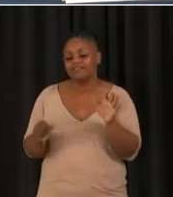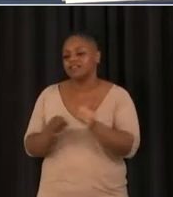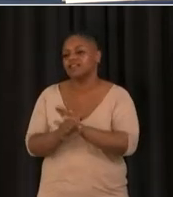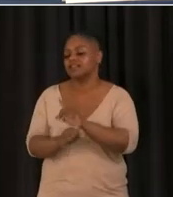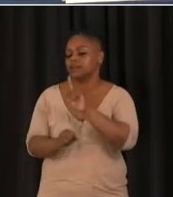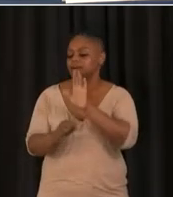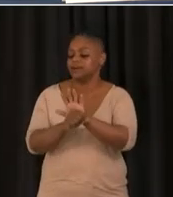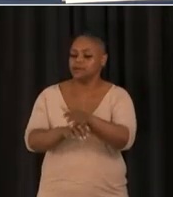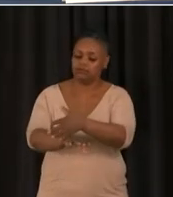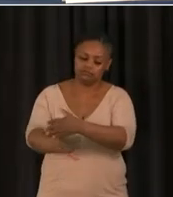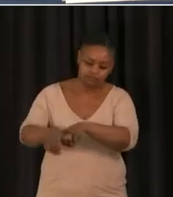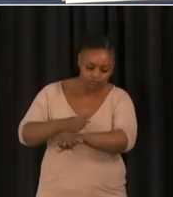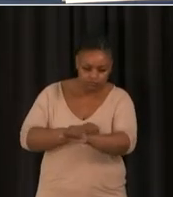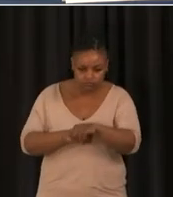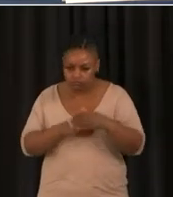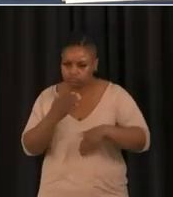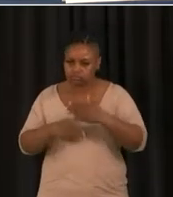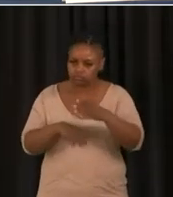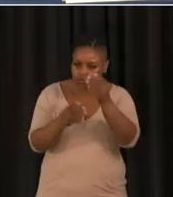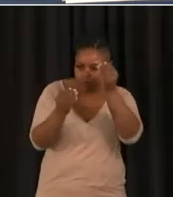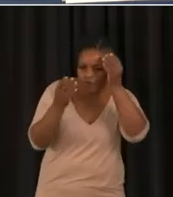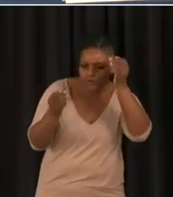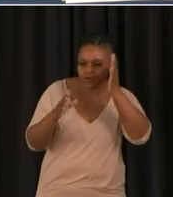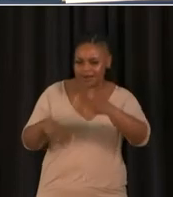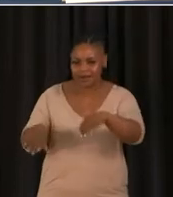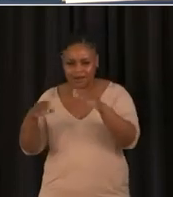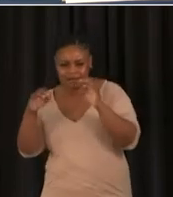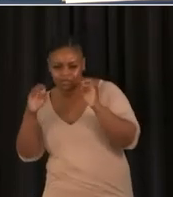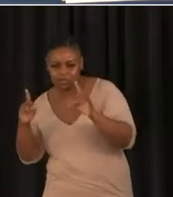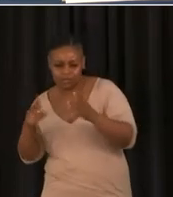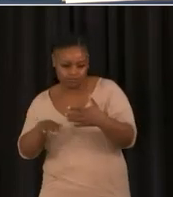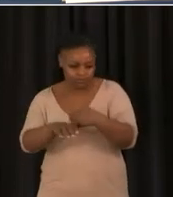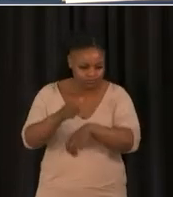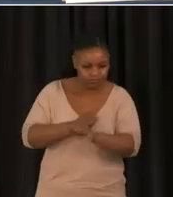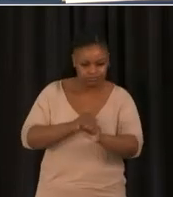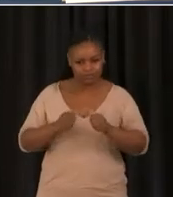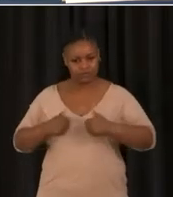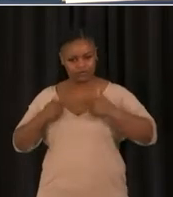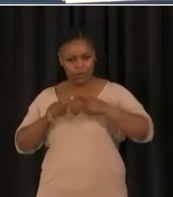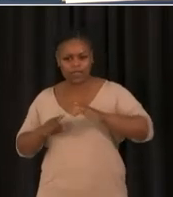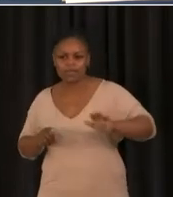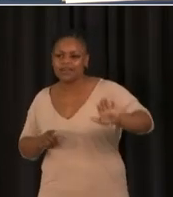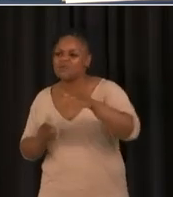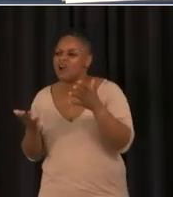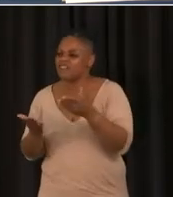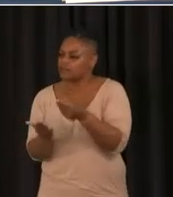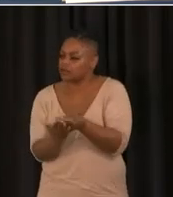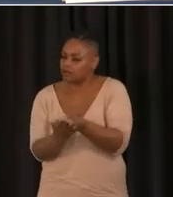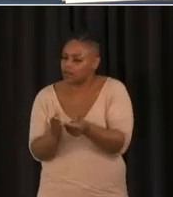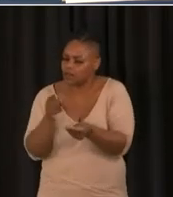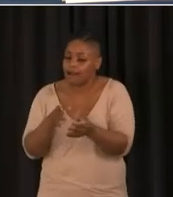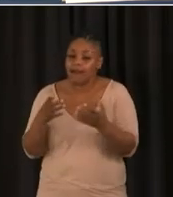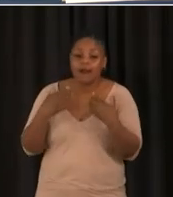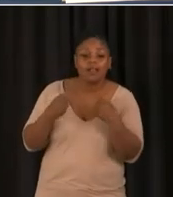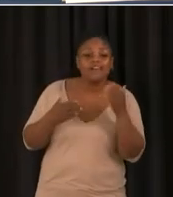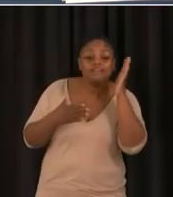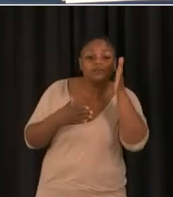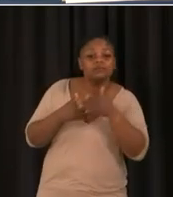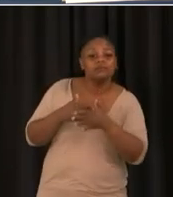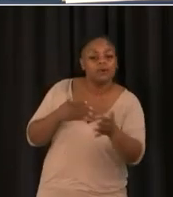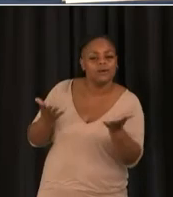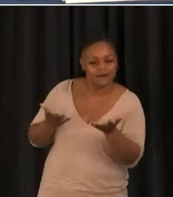doing. With that, I want to share a little bit about the department and the work that we do on the behalf of district residents. I'm